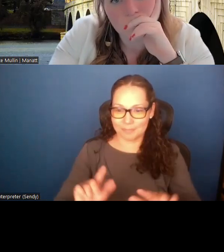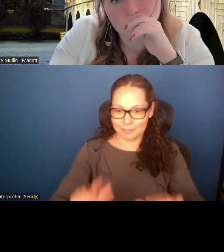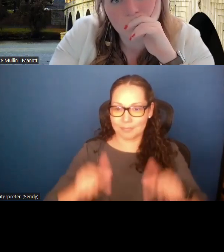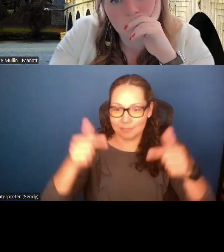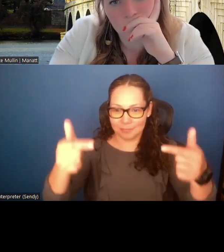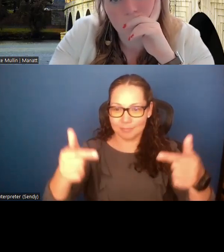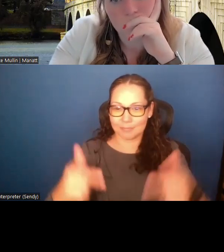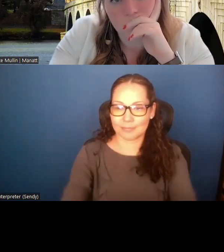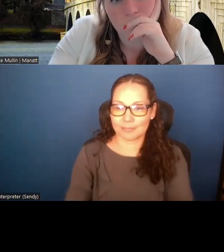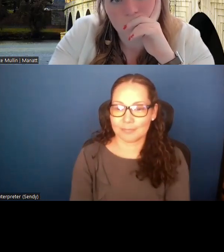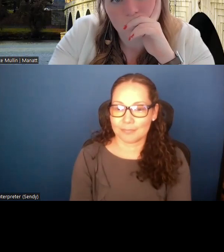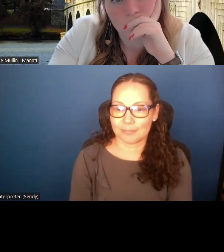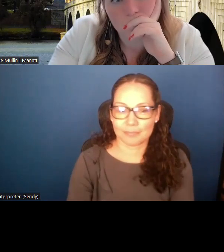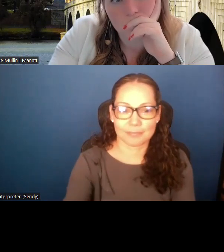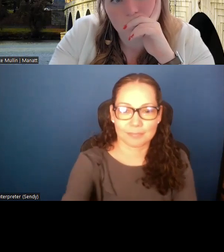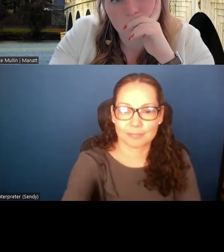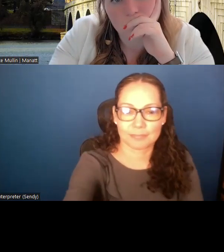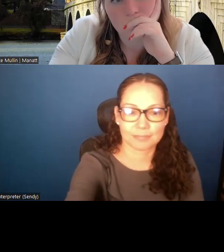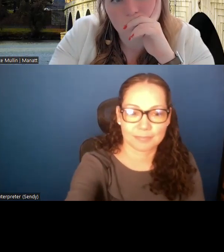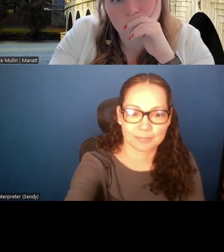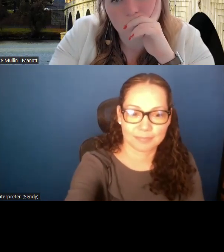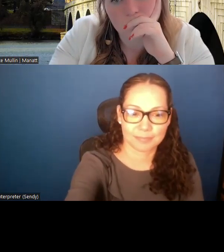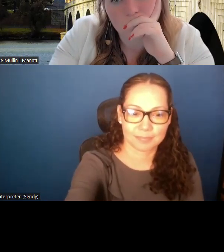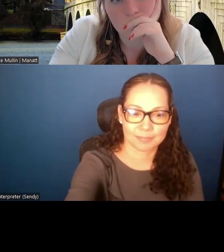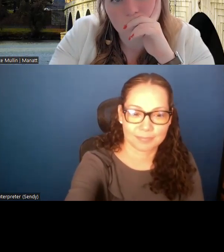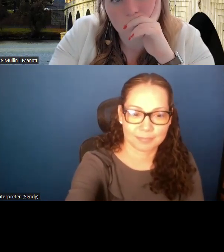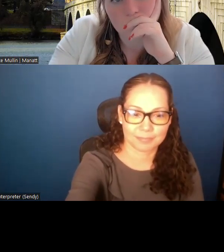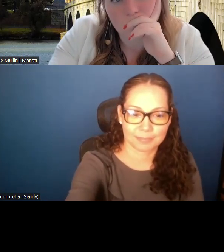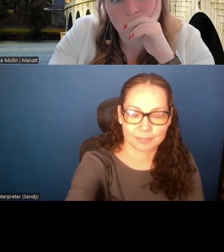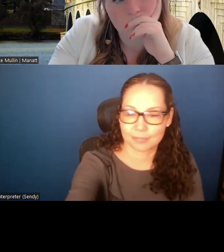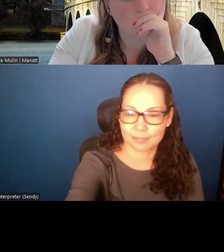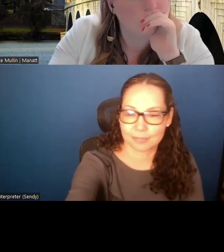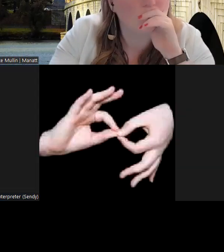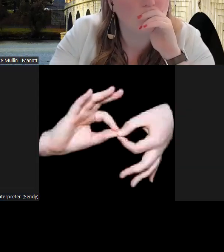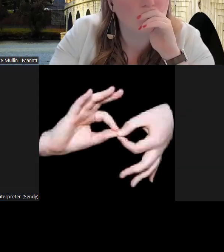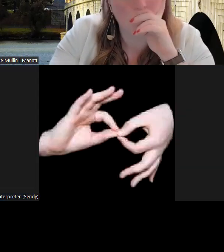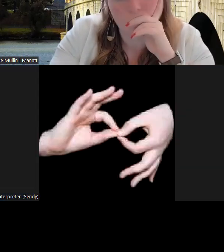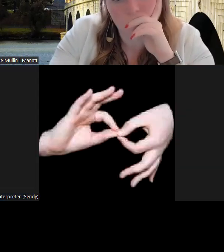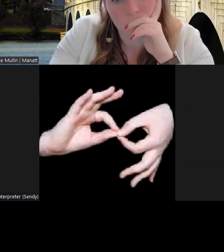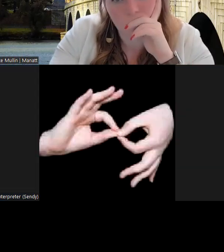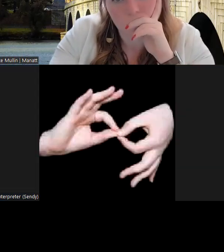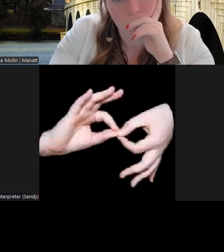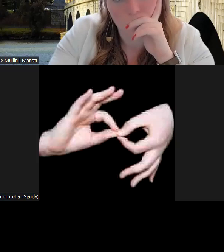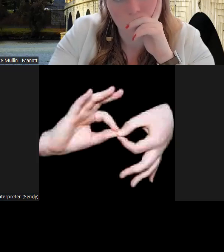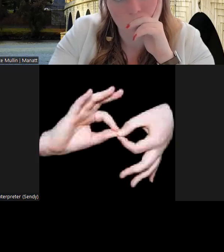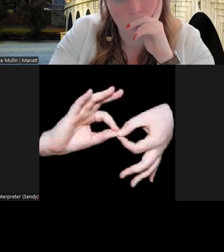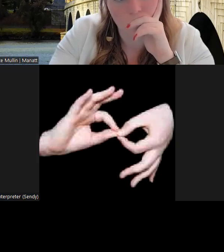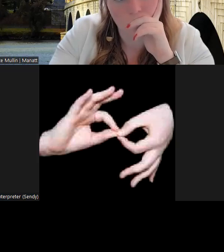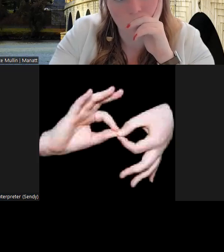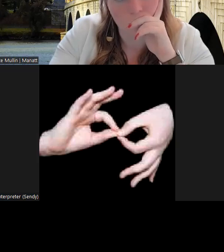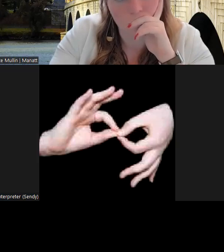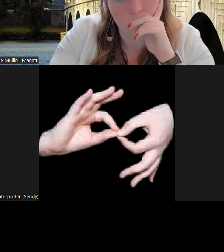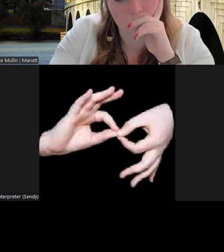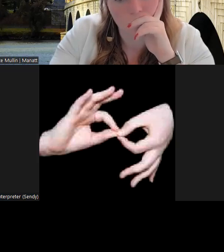30, if you're really going to treat especially essential resident designated